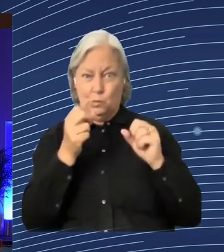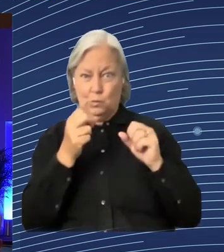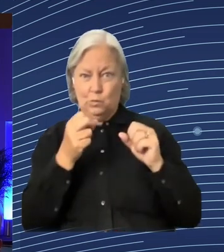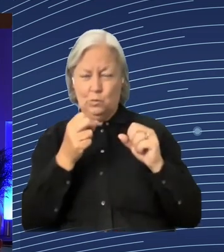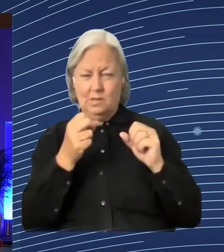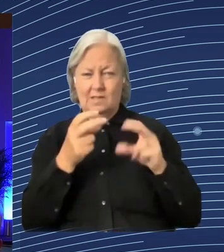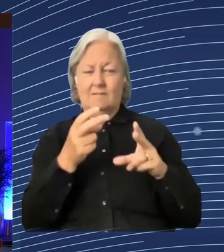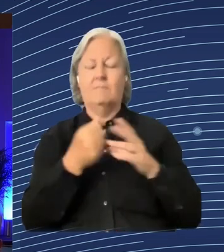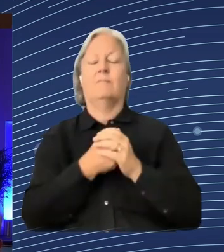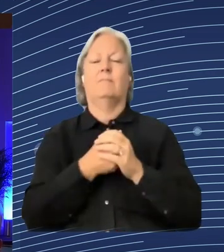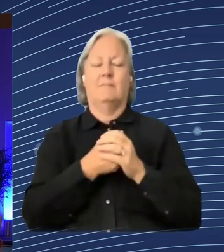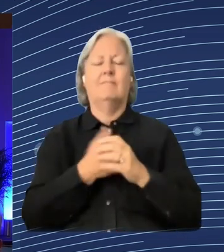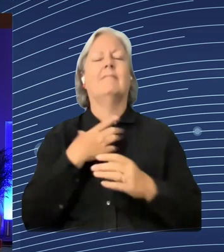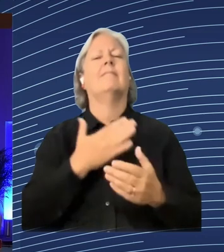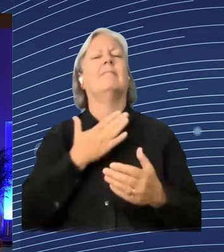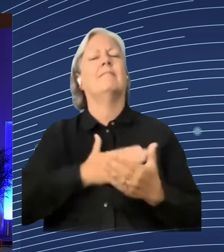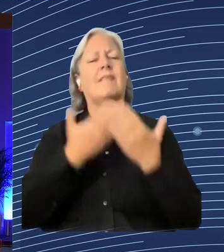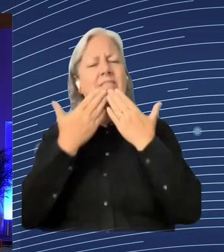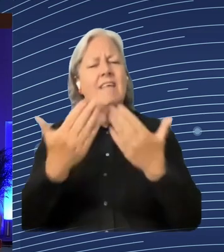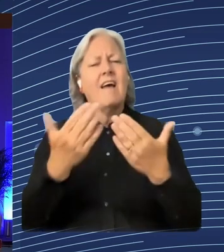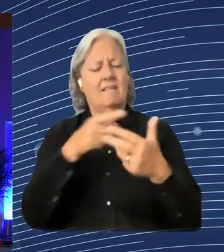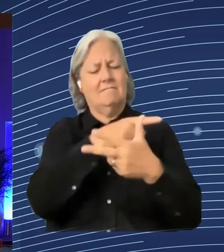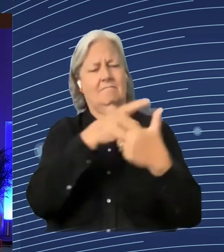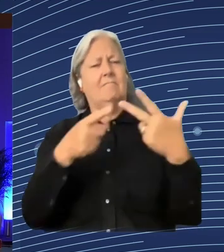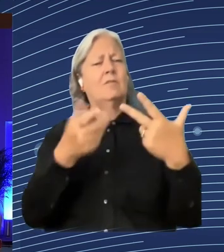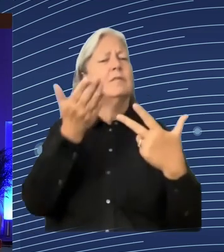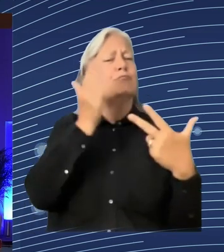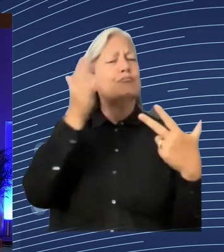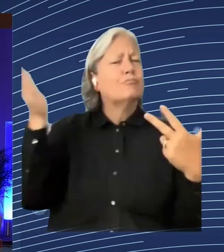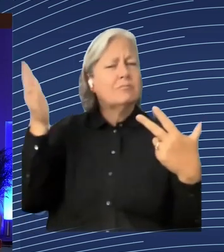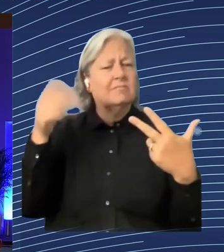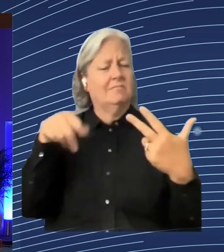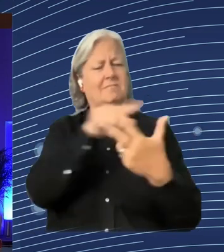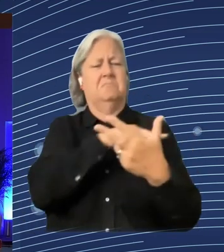First of all, thanks to all three speakers. I think these were excellent presentations.